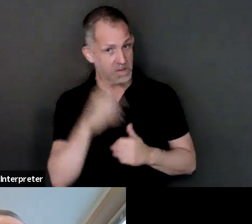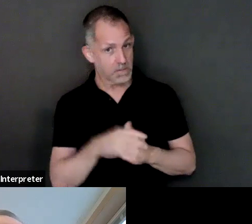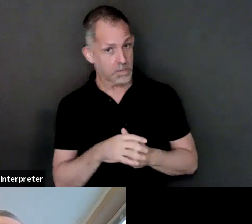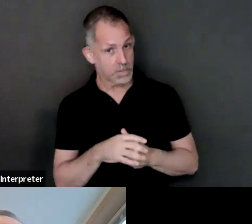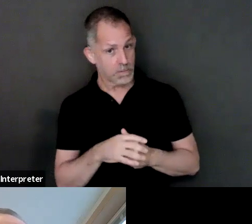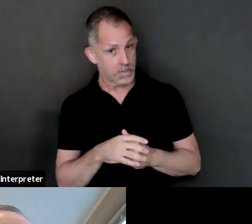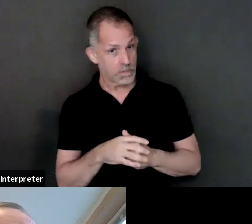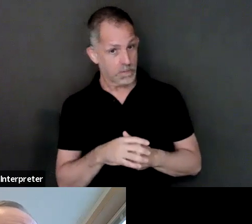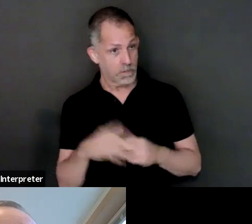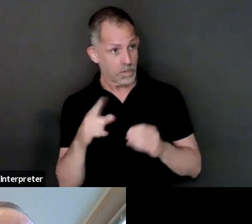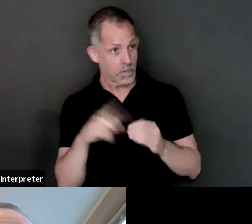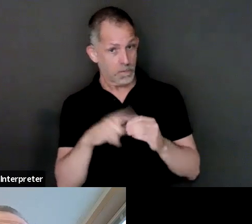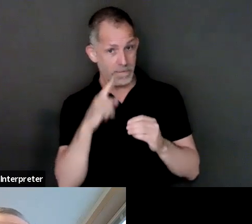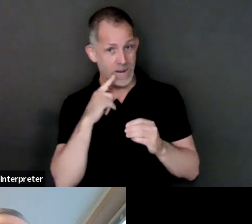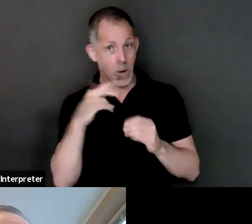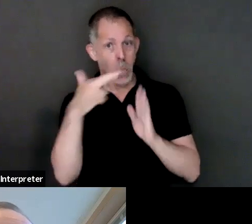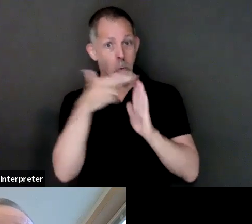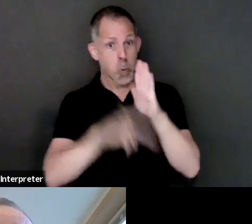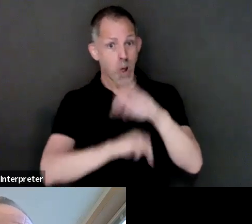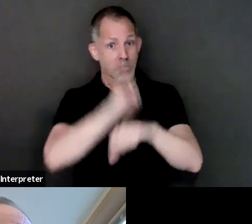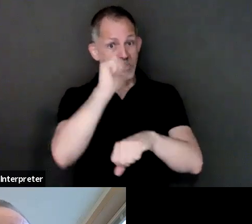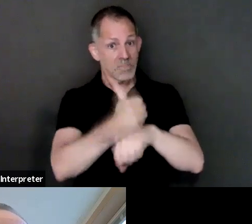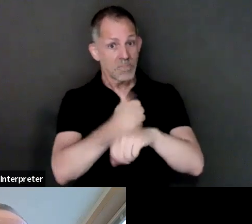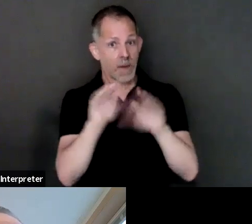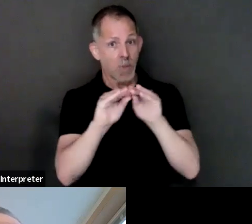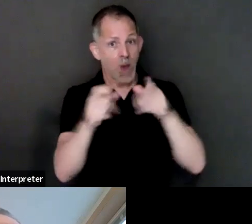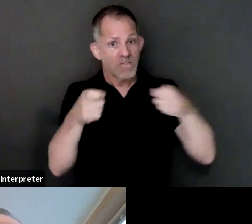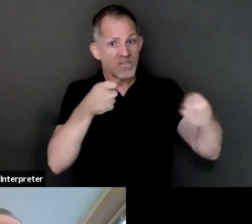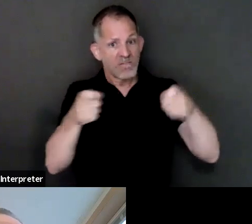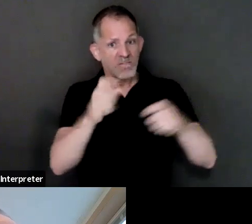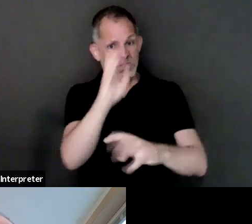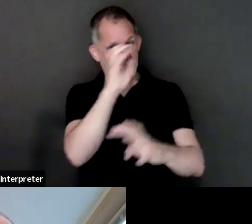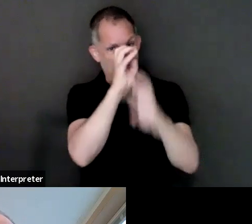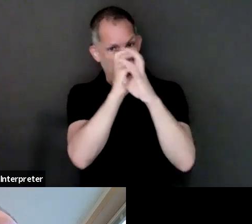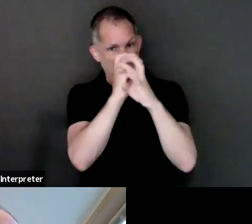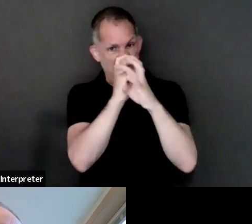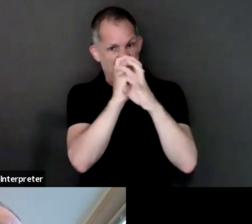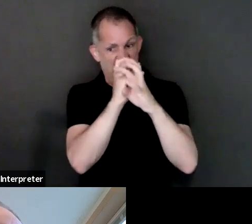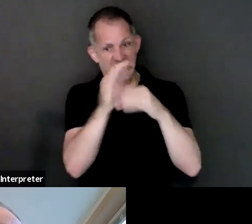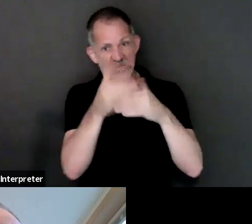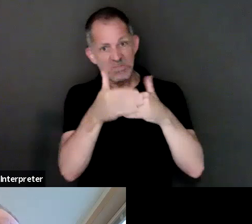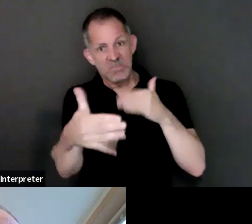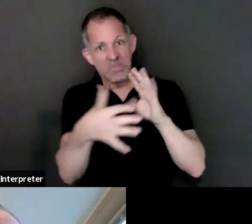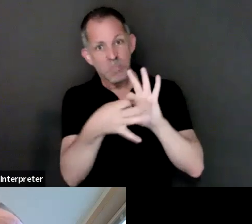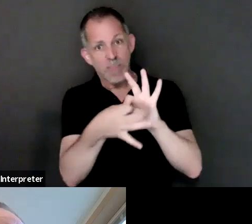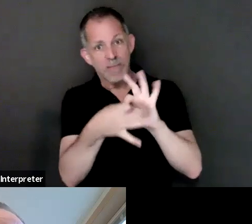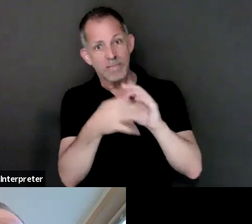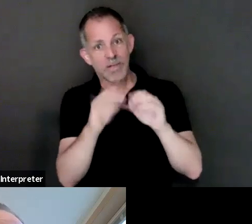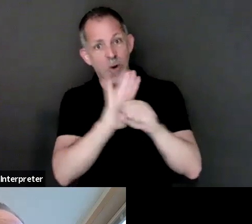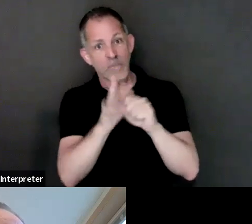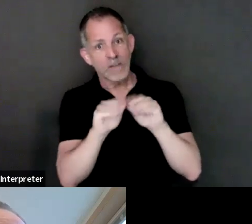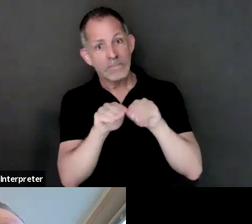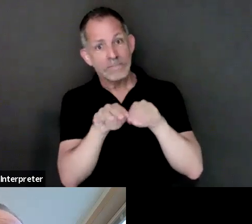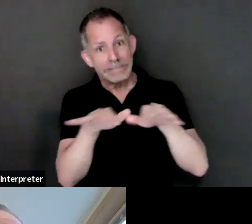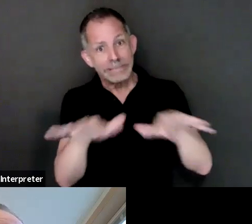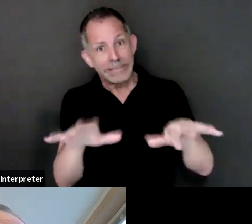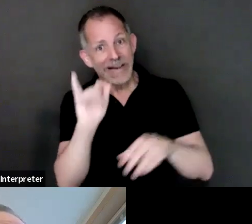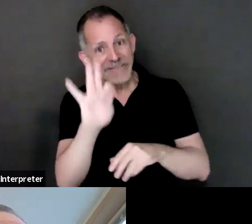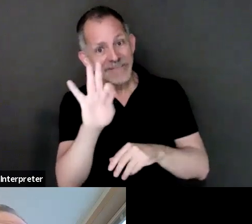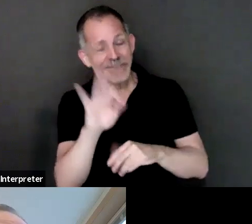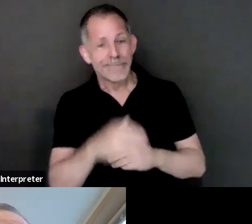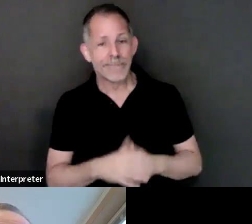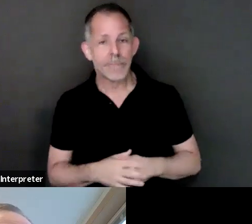Well, closer than we were a month ago, but, these are difficult decisions to make. They're not all